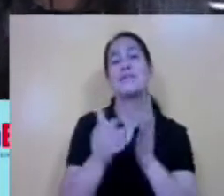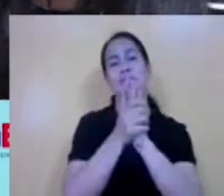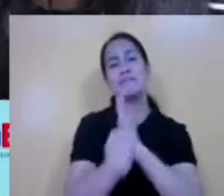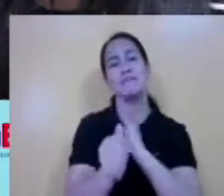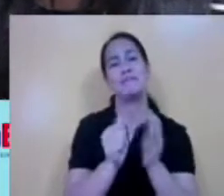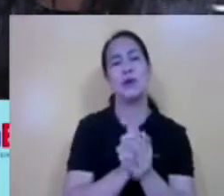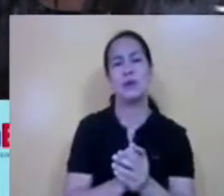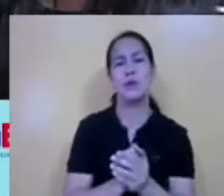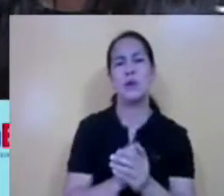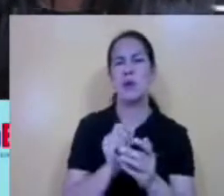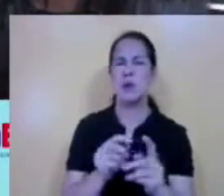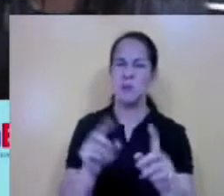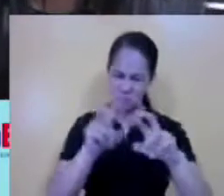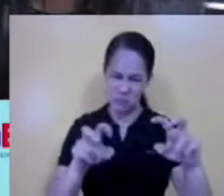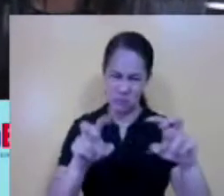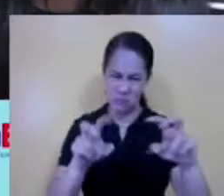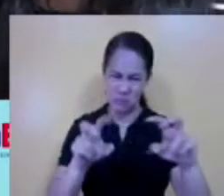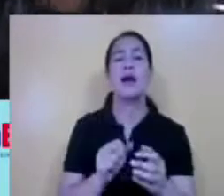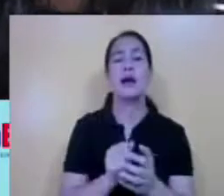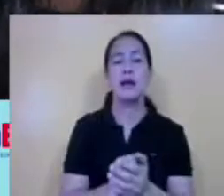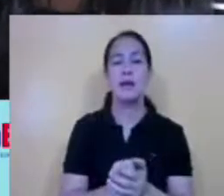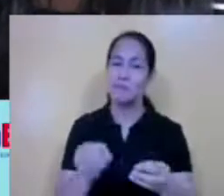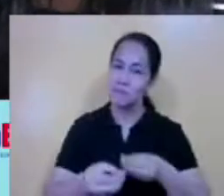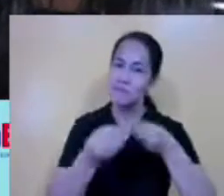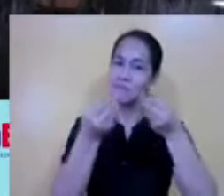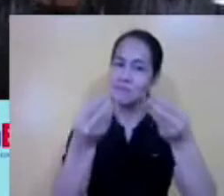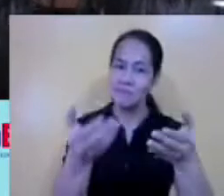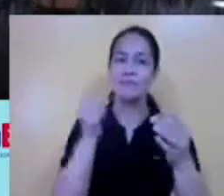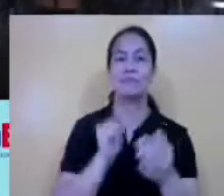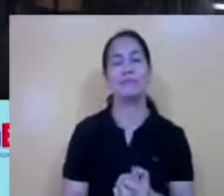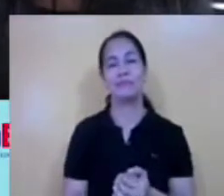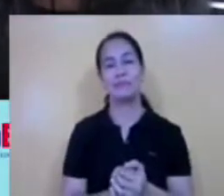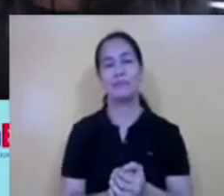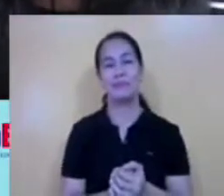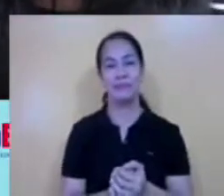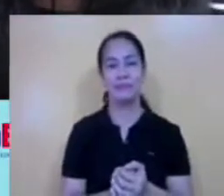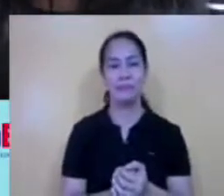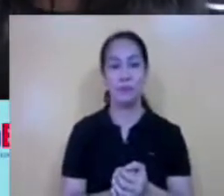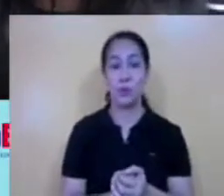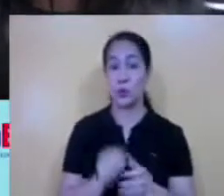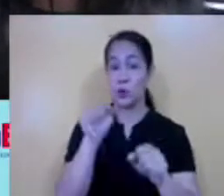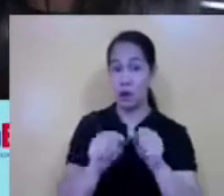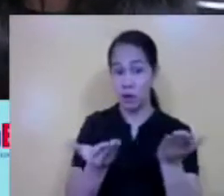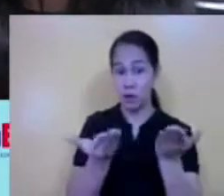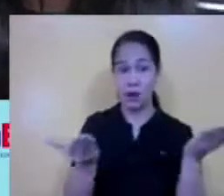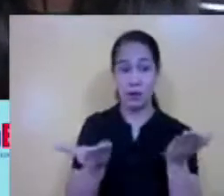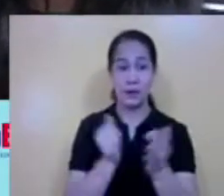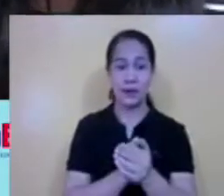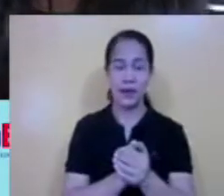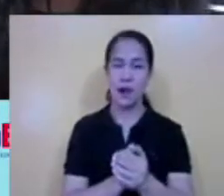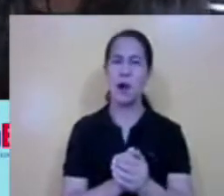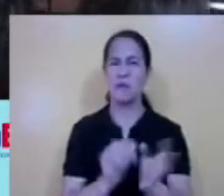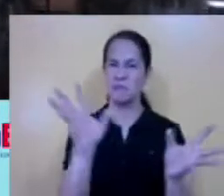validate whether the interventions provided are effective. So here are a summary list of